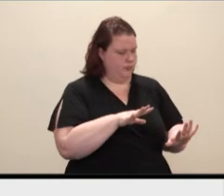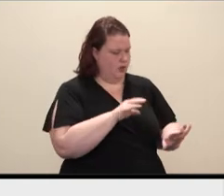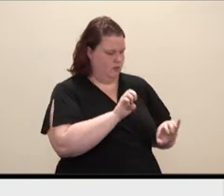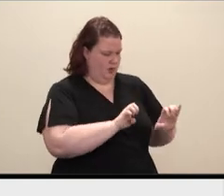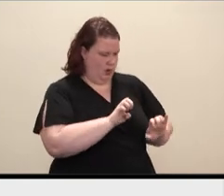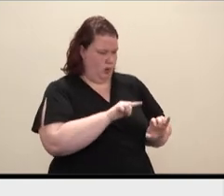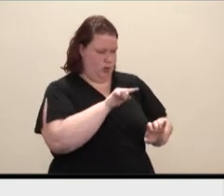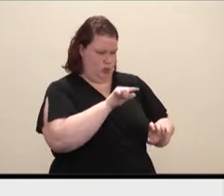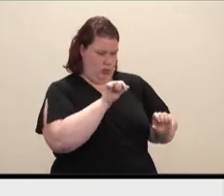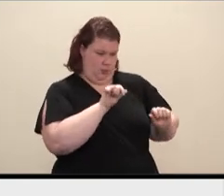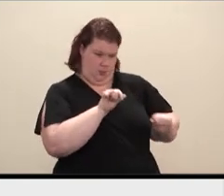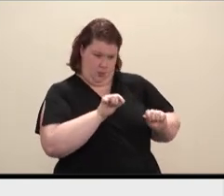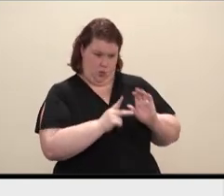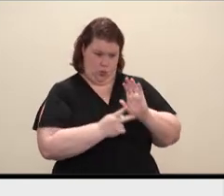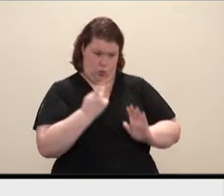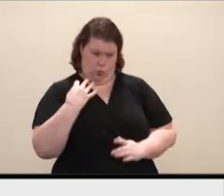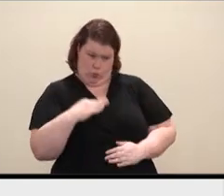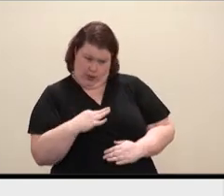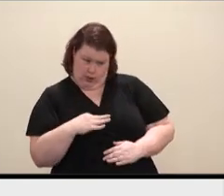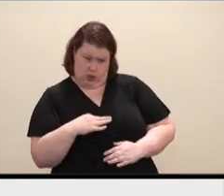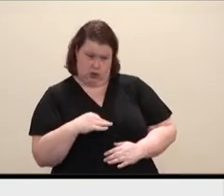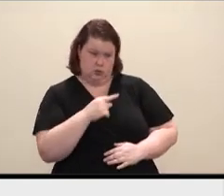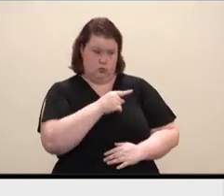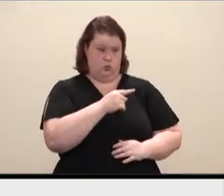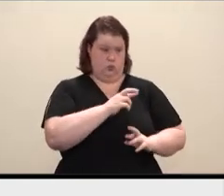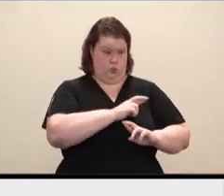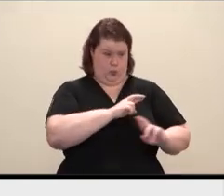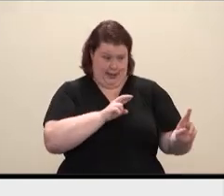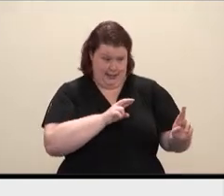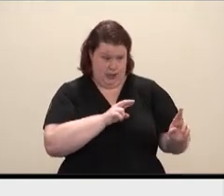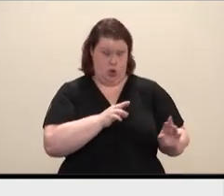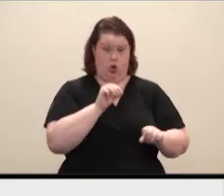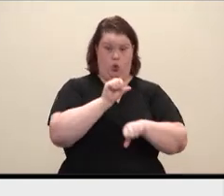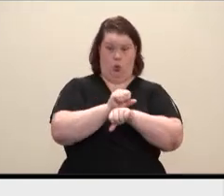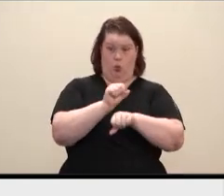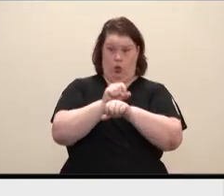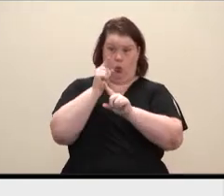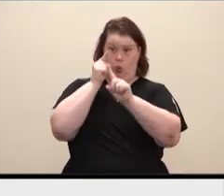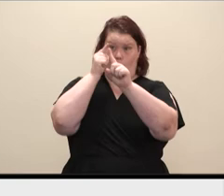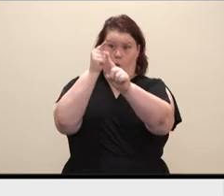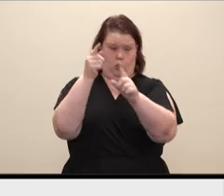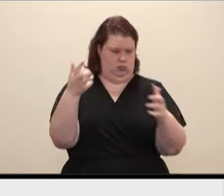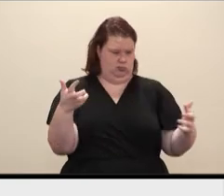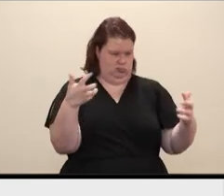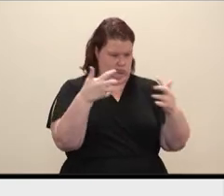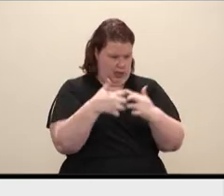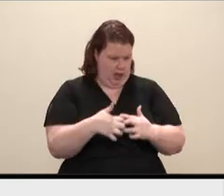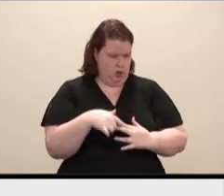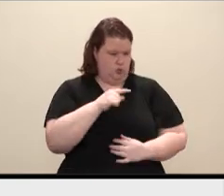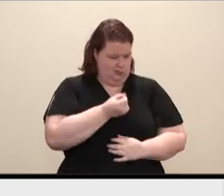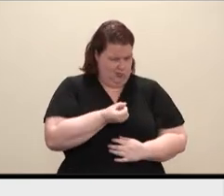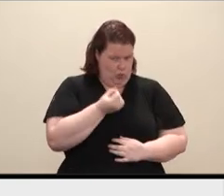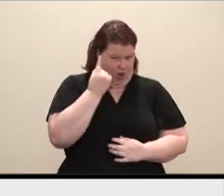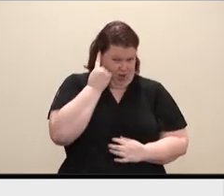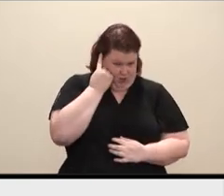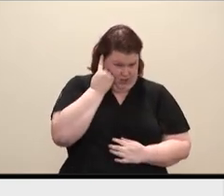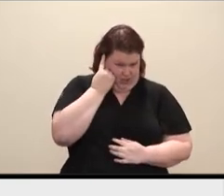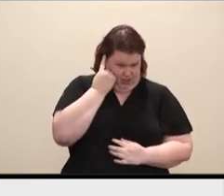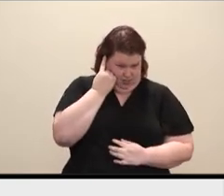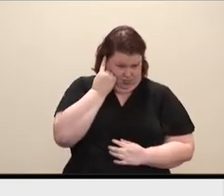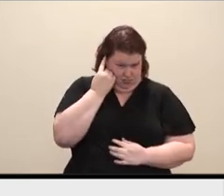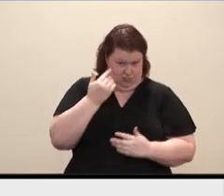do dual credit, that they're ready, they're on target, that their career goals are in line, that they kind of understand what they're getting